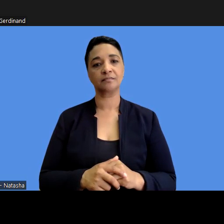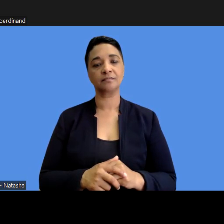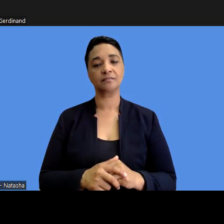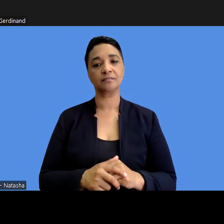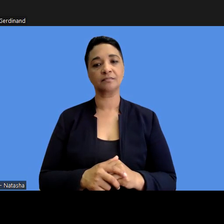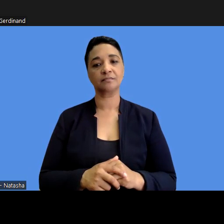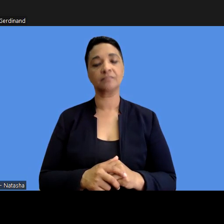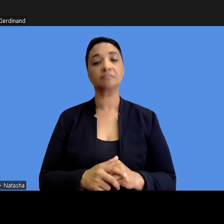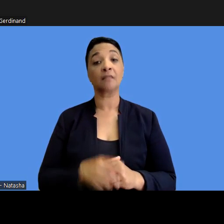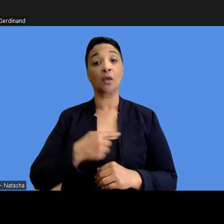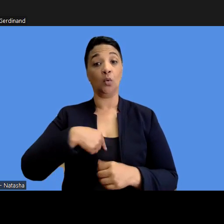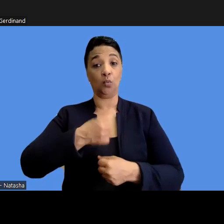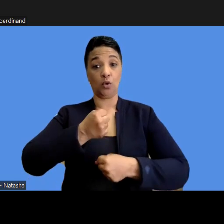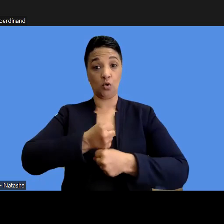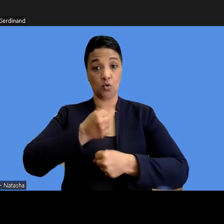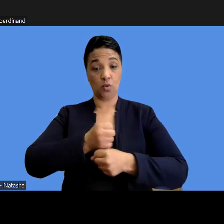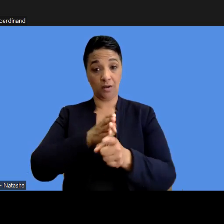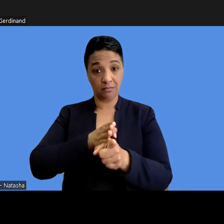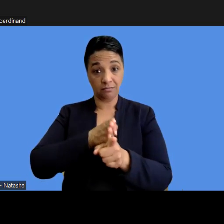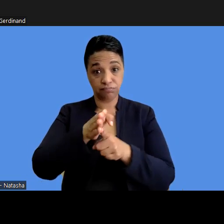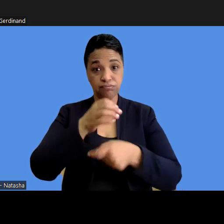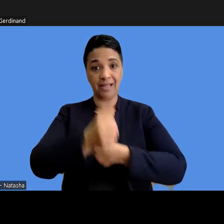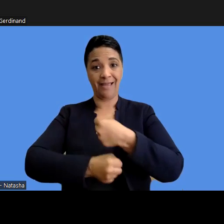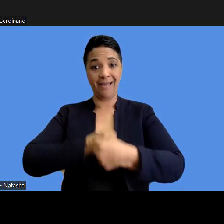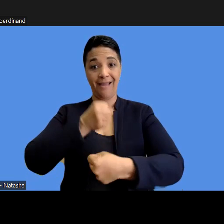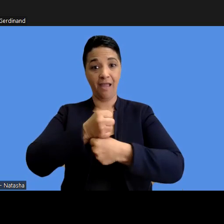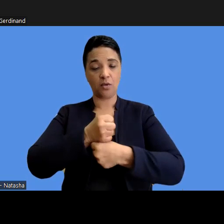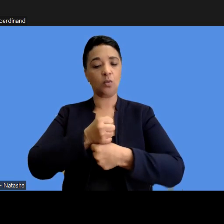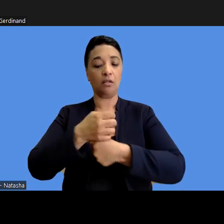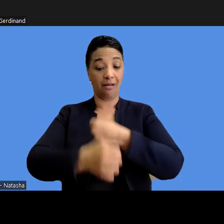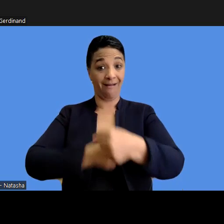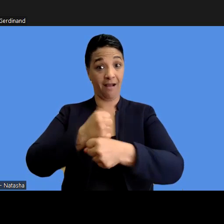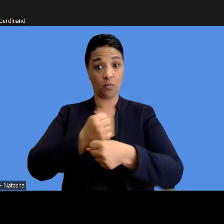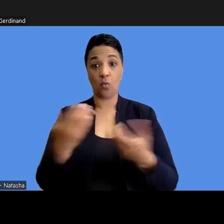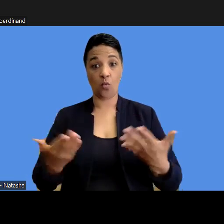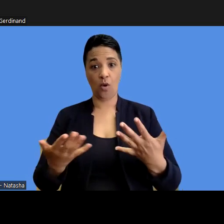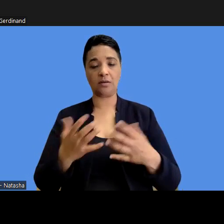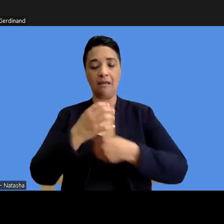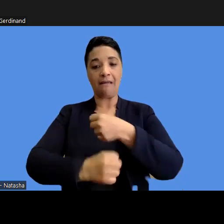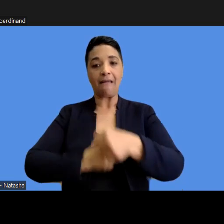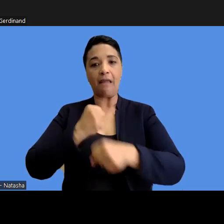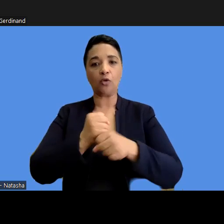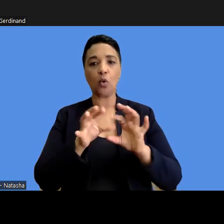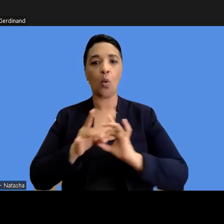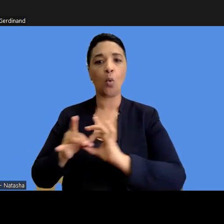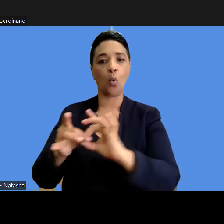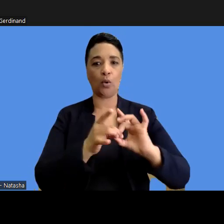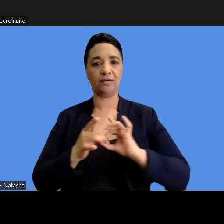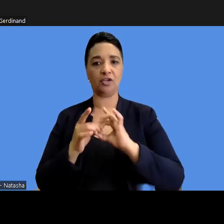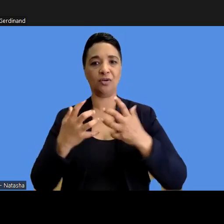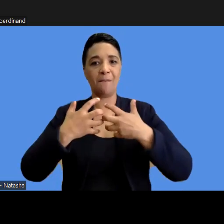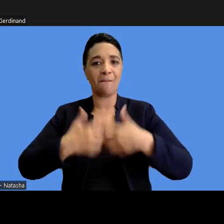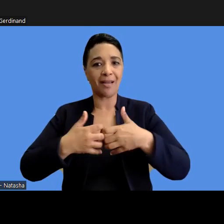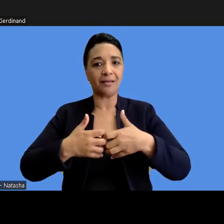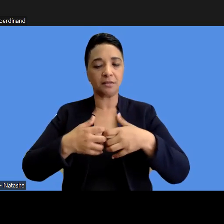every year is what we call the annual coordination mapping exercise. And this is an exercise that involves all